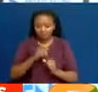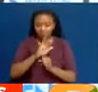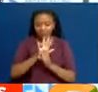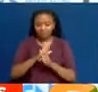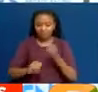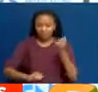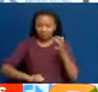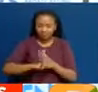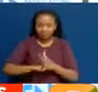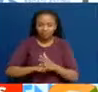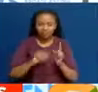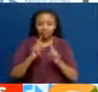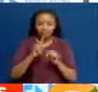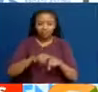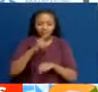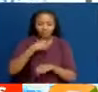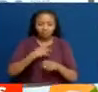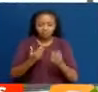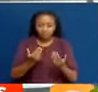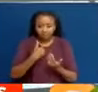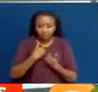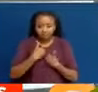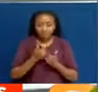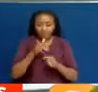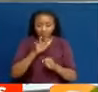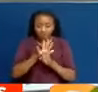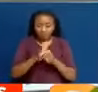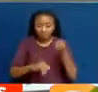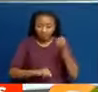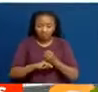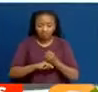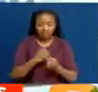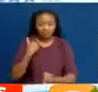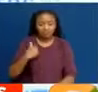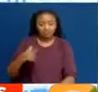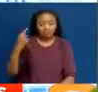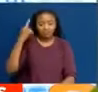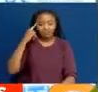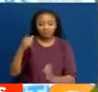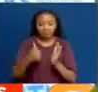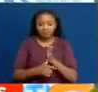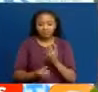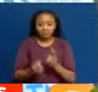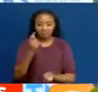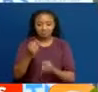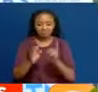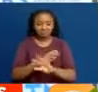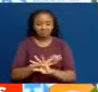Ukiwa supported vizuri, I think kwezi tokea issues.